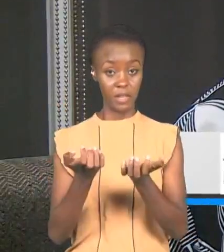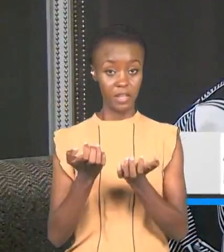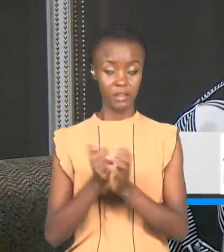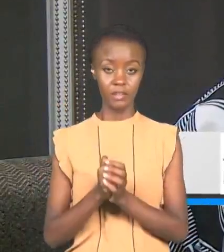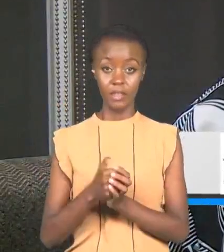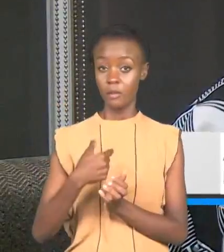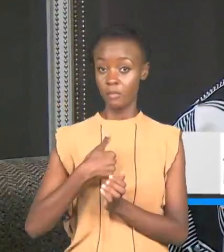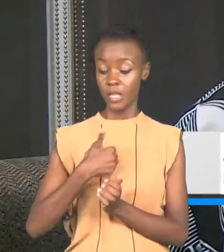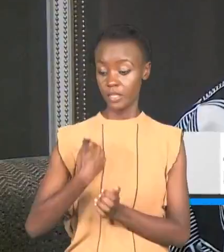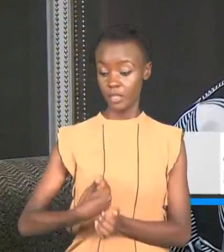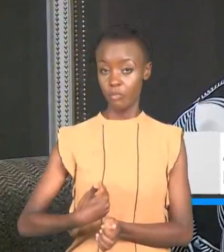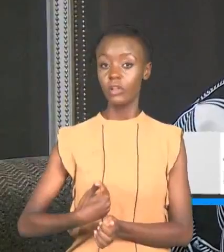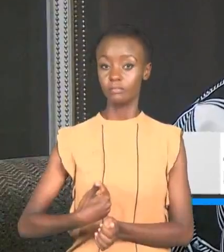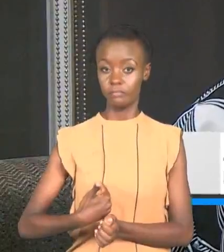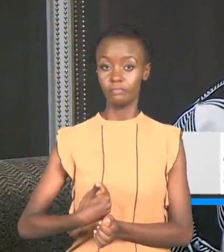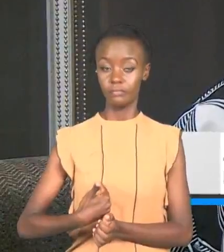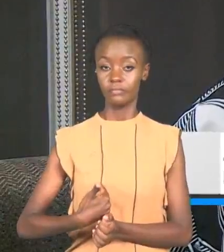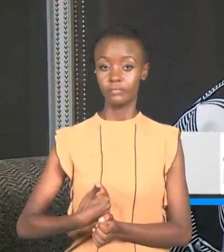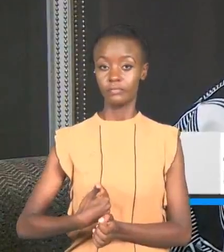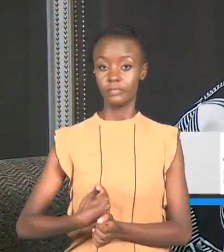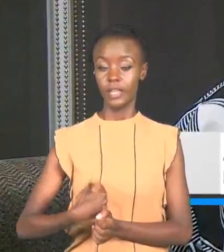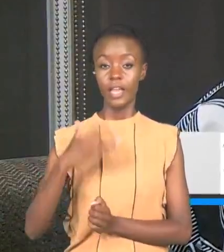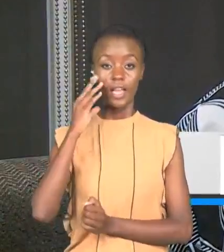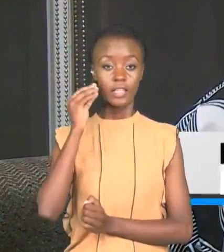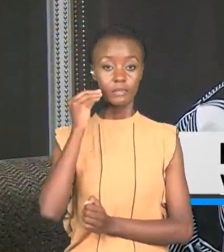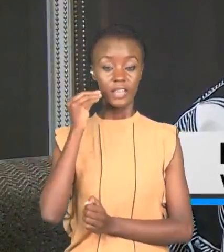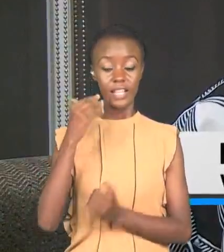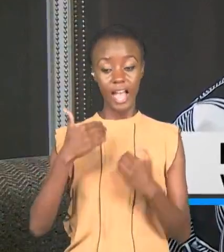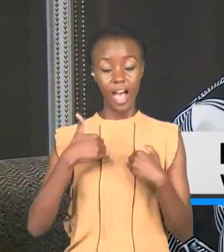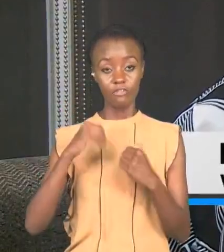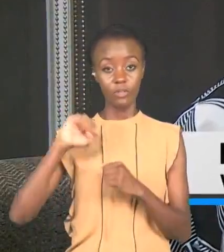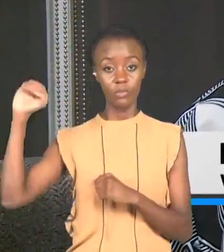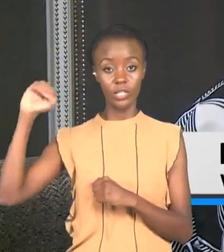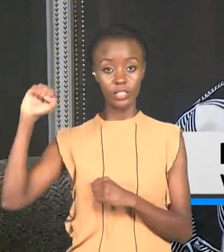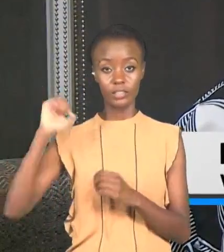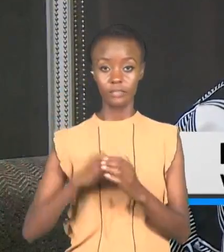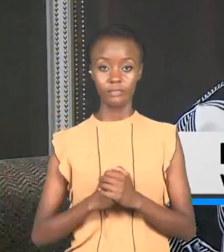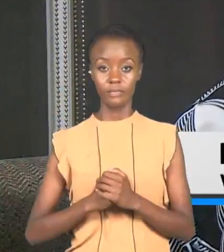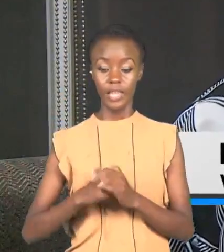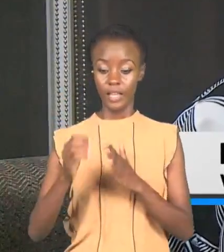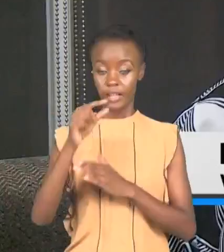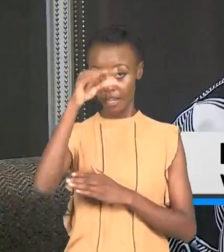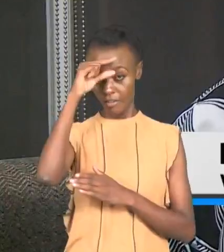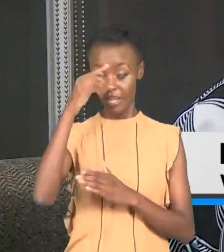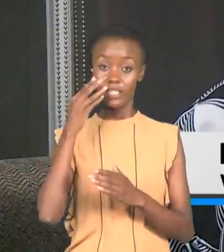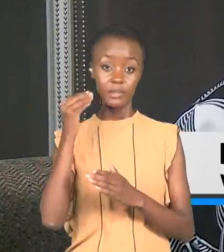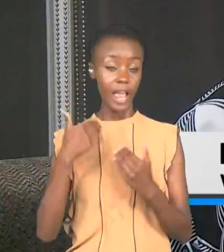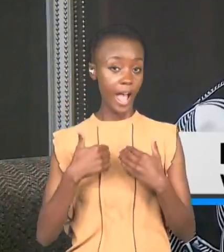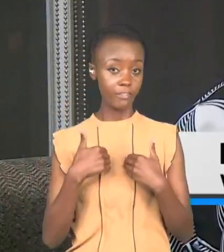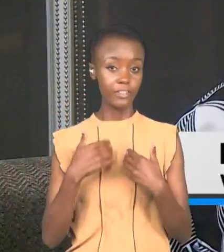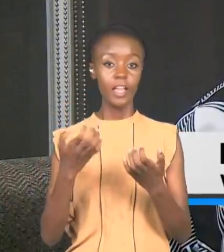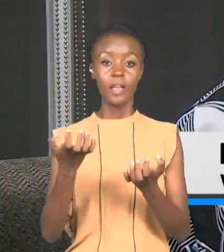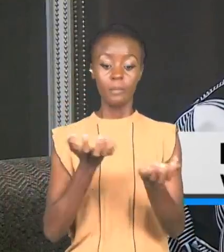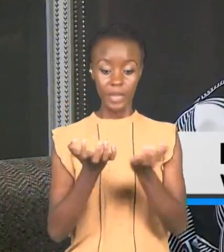like me to step out, experience in politics, experience in governance, experience in